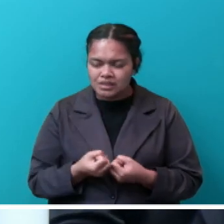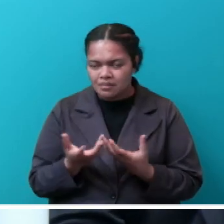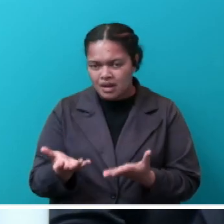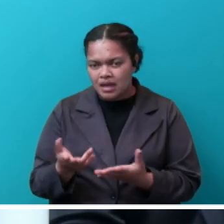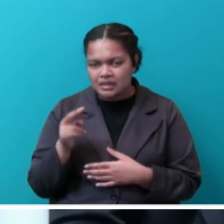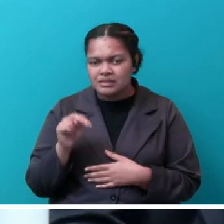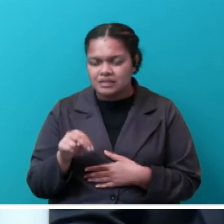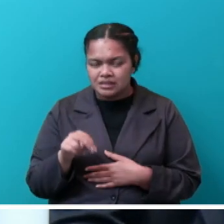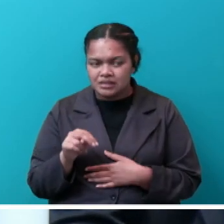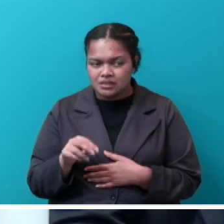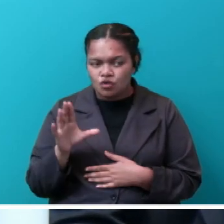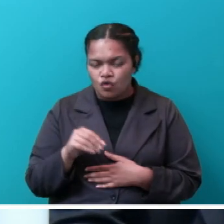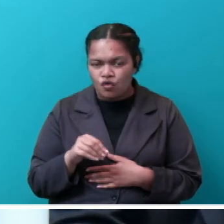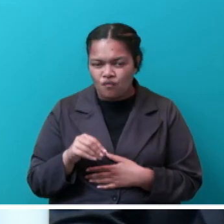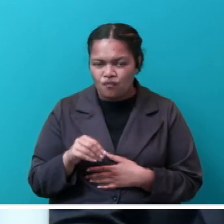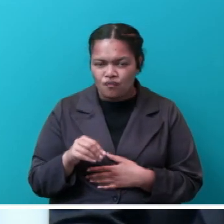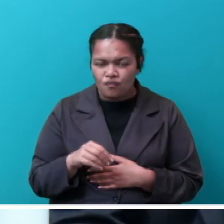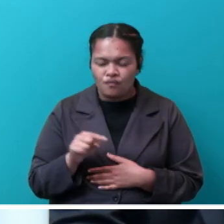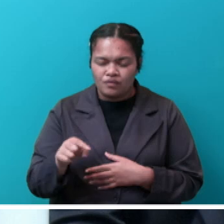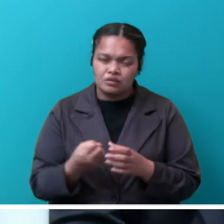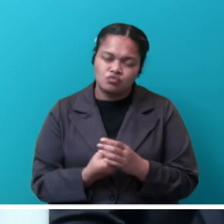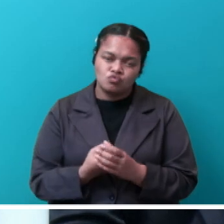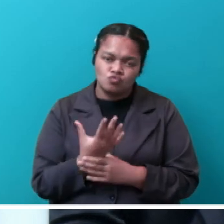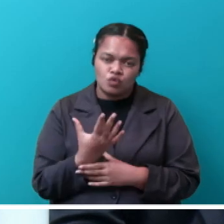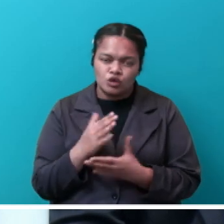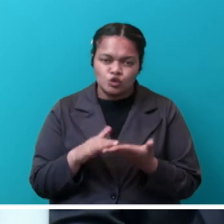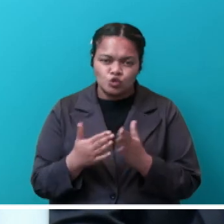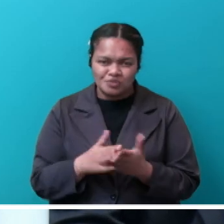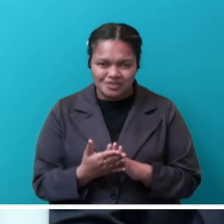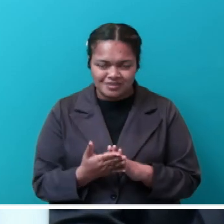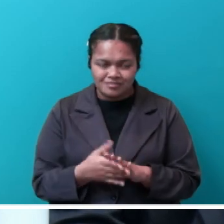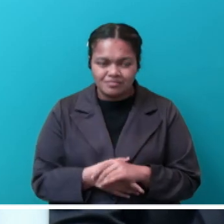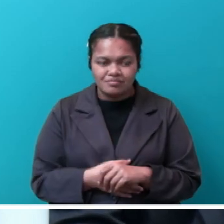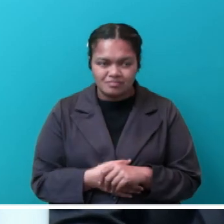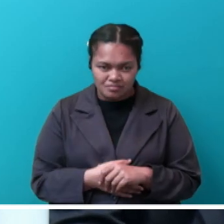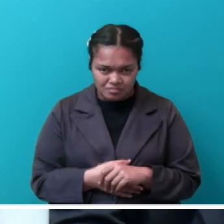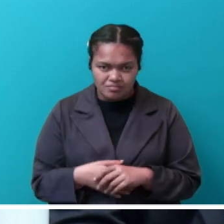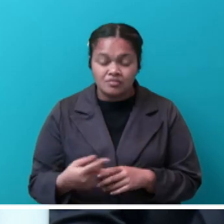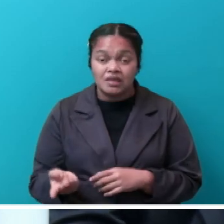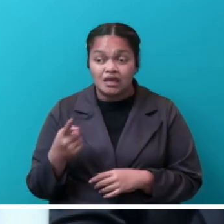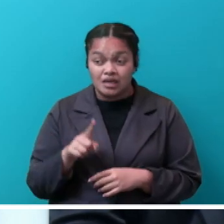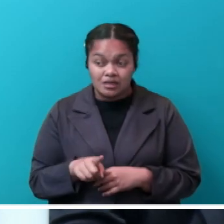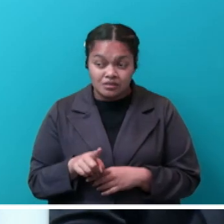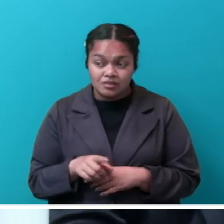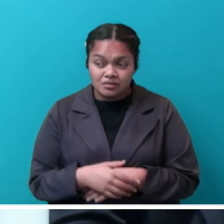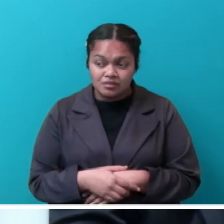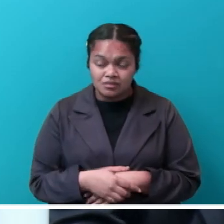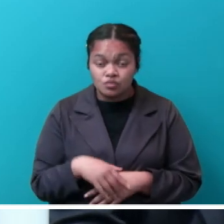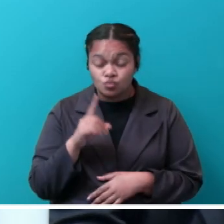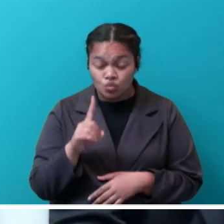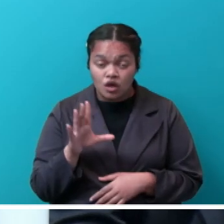needs of this growing community. And one